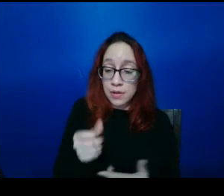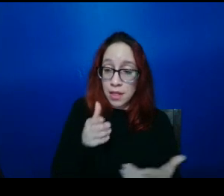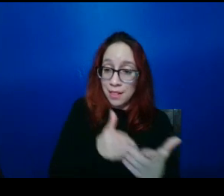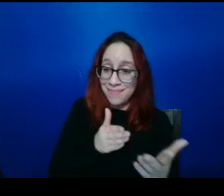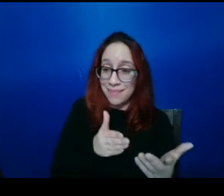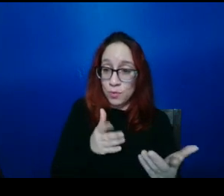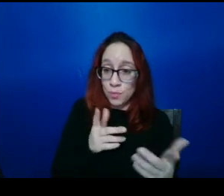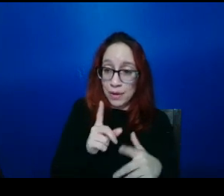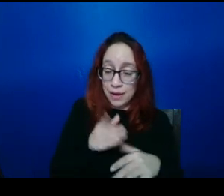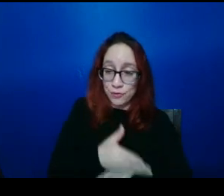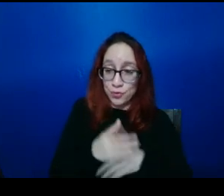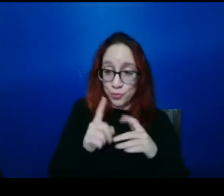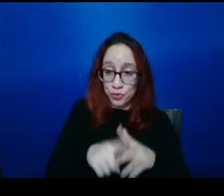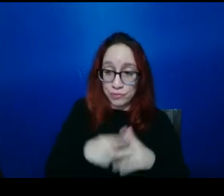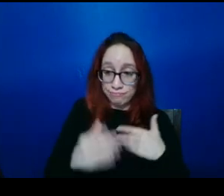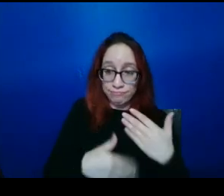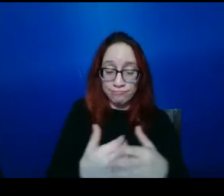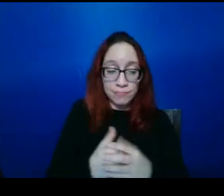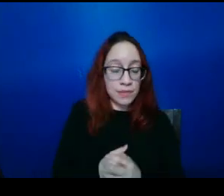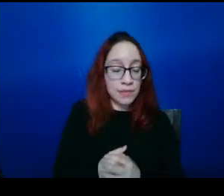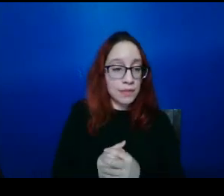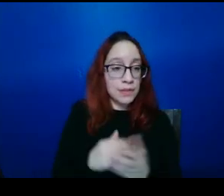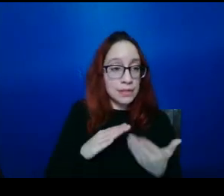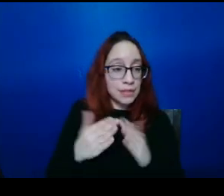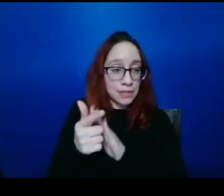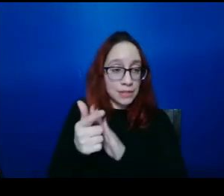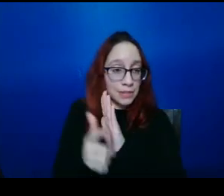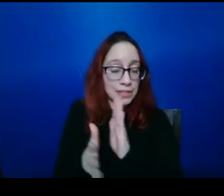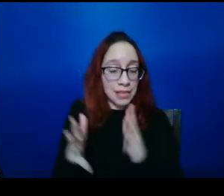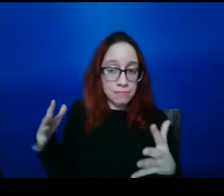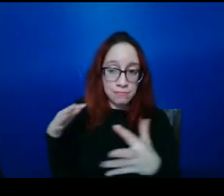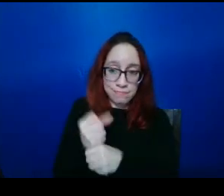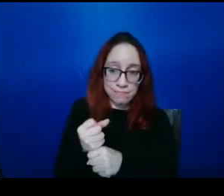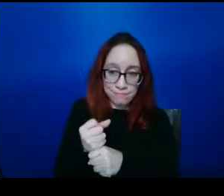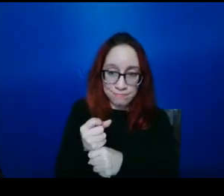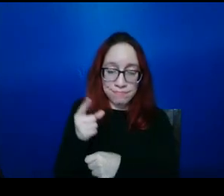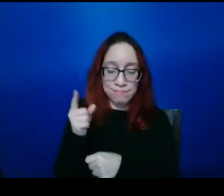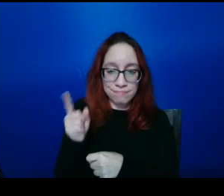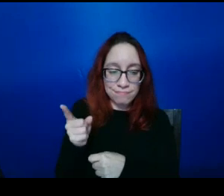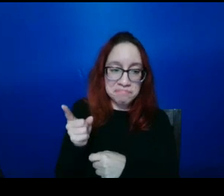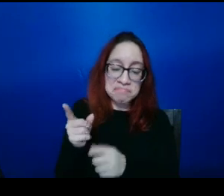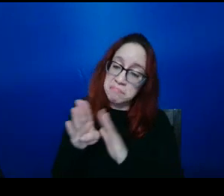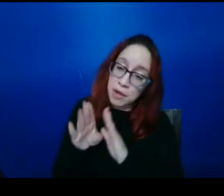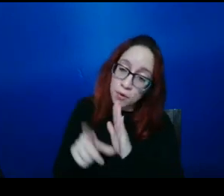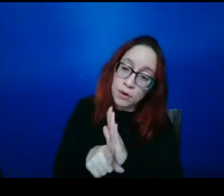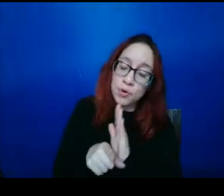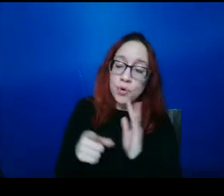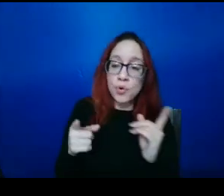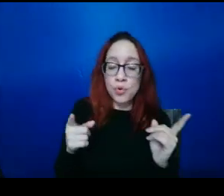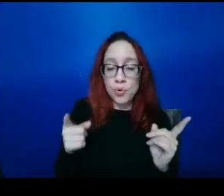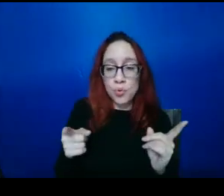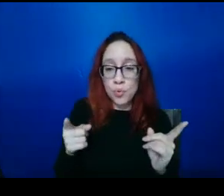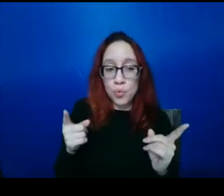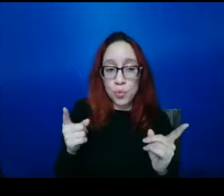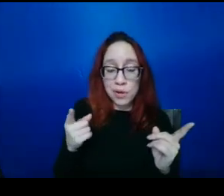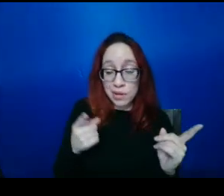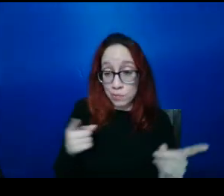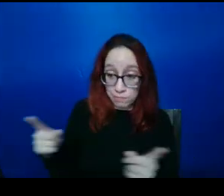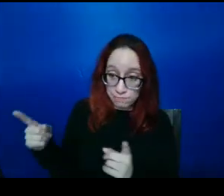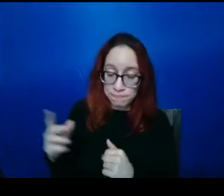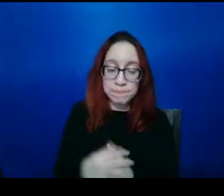it began. City attorney has summarized sort of the background of where this has